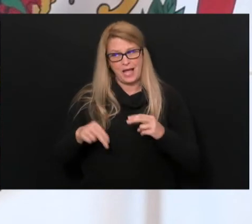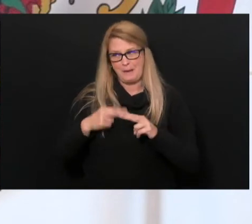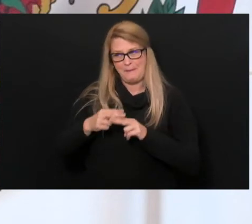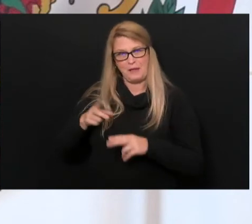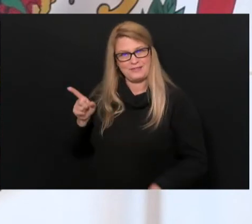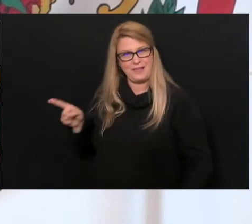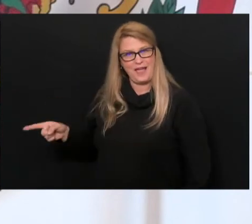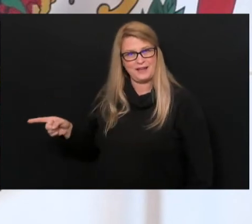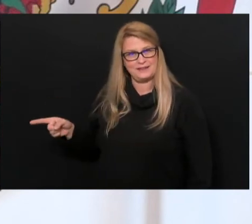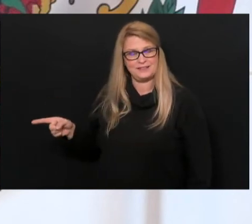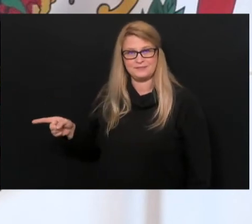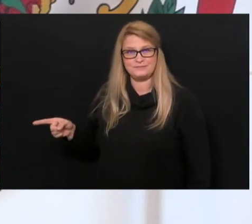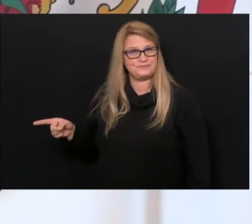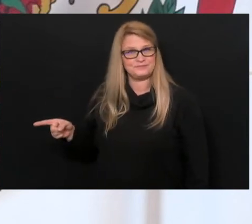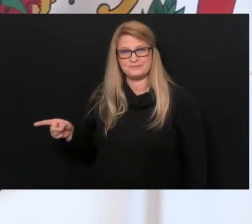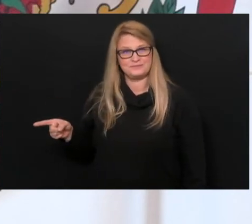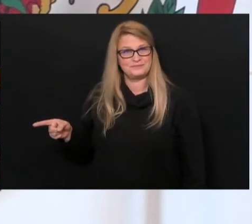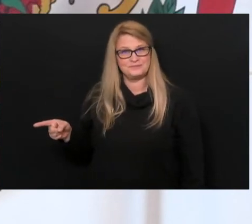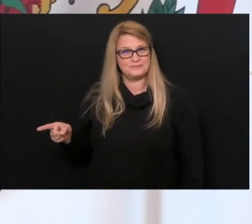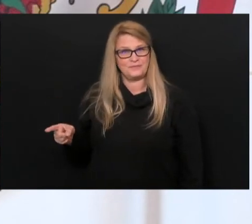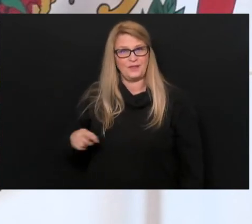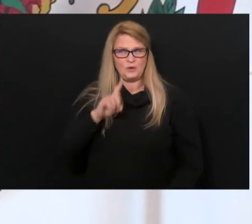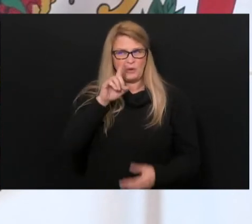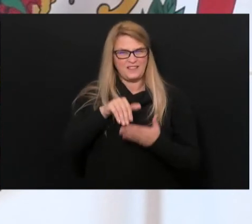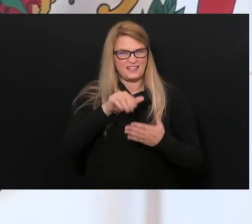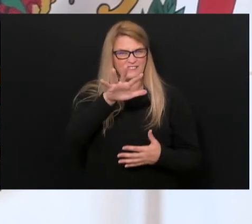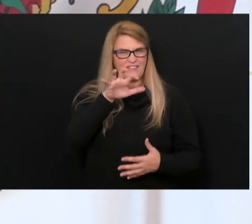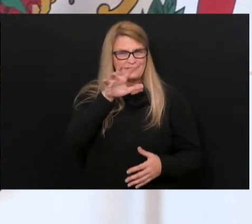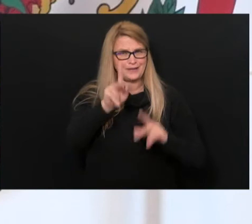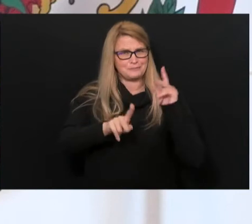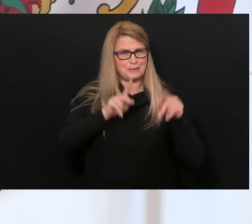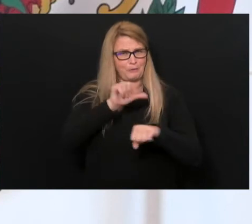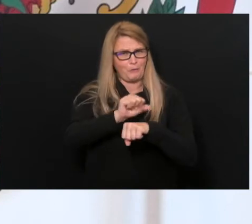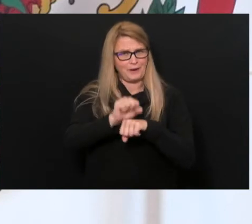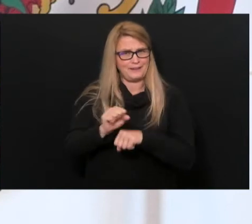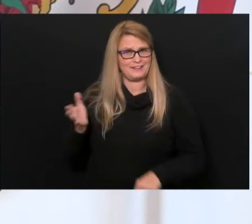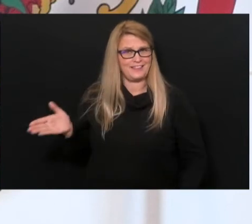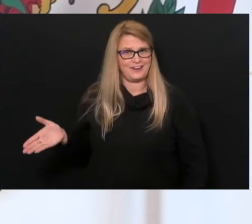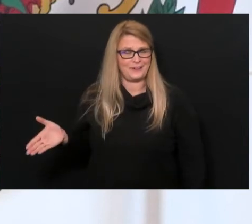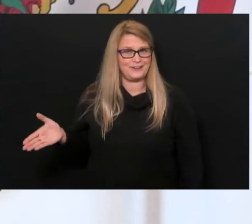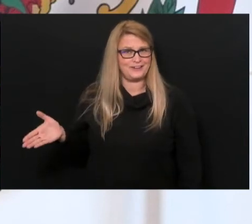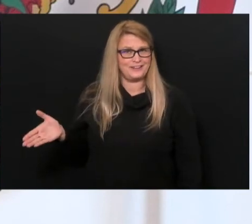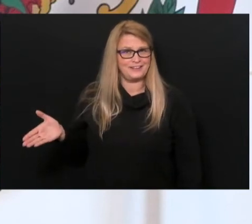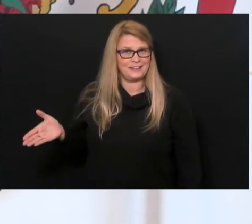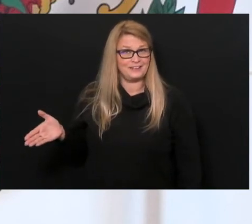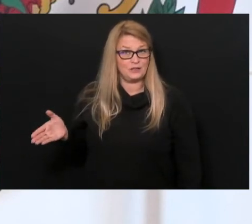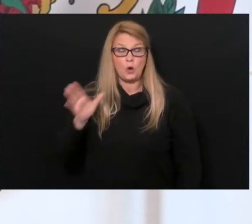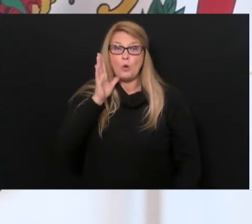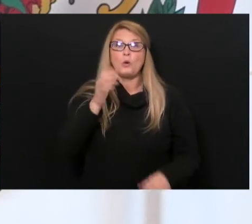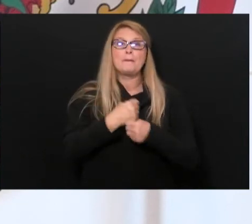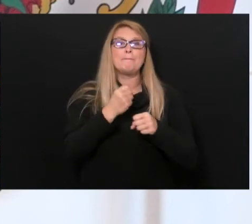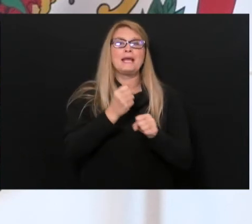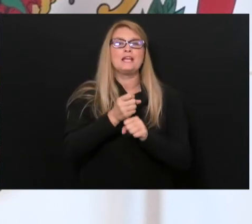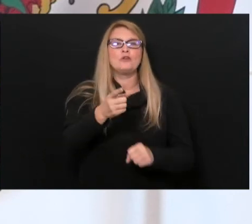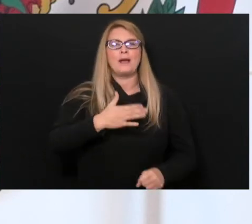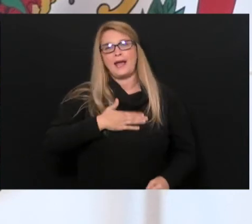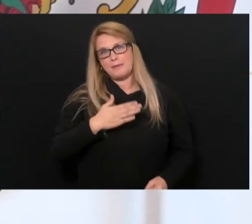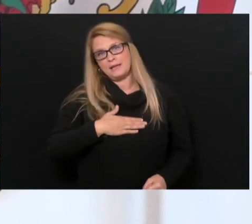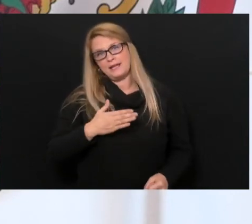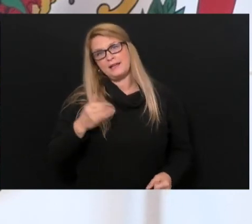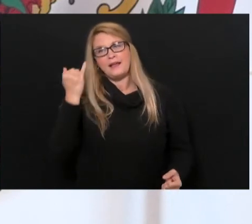there's 1,500 people there. Is really the answer? Because, would it make you happy that if I said,